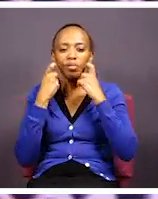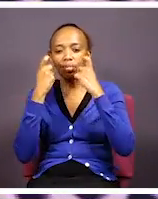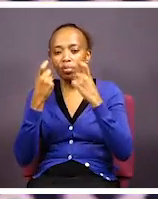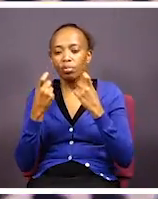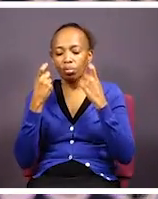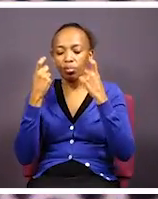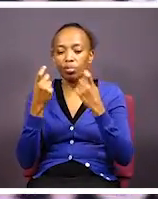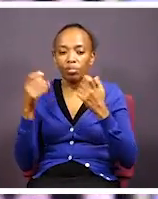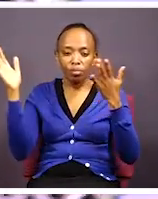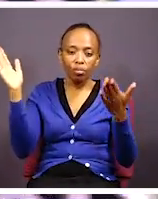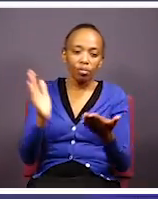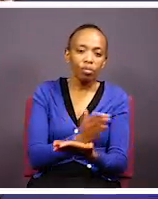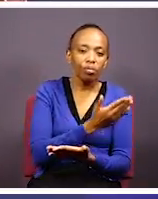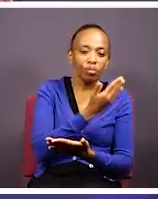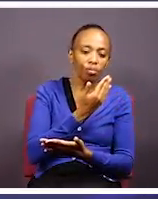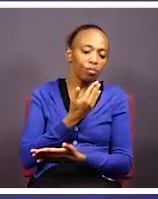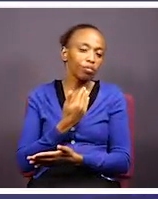in the name of jesus